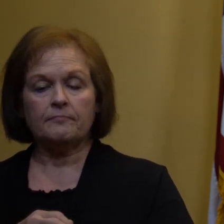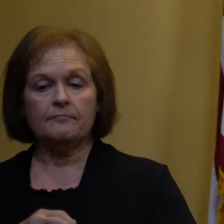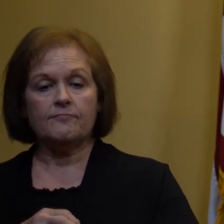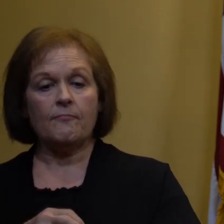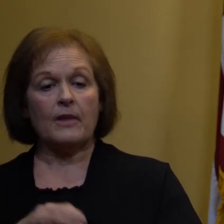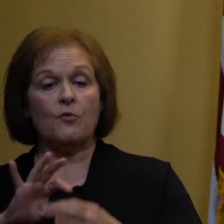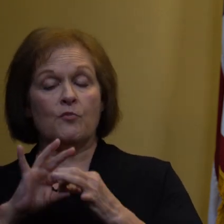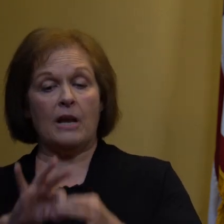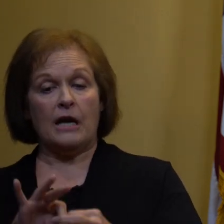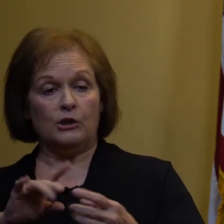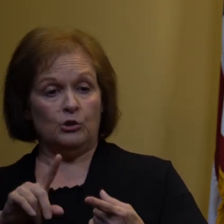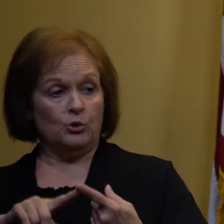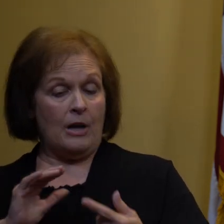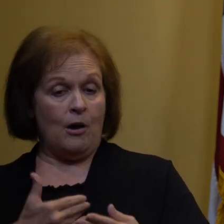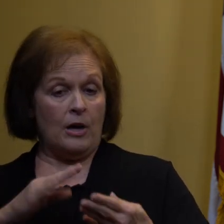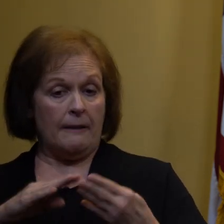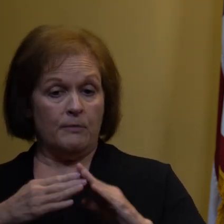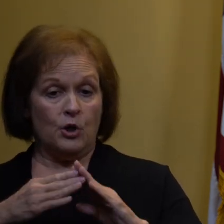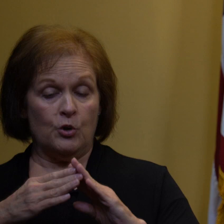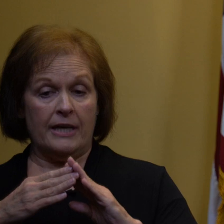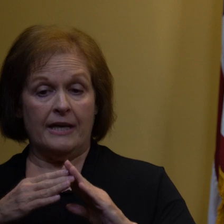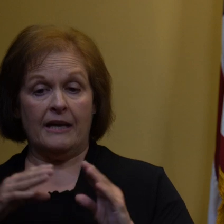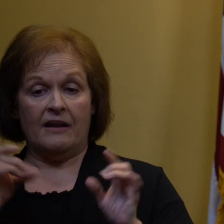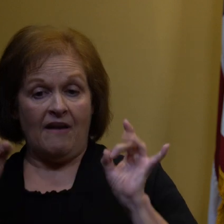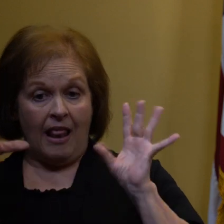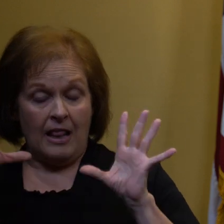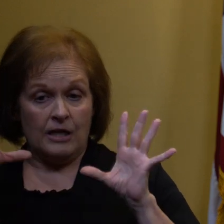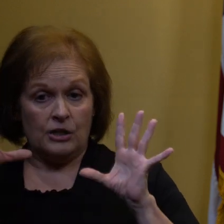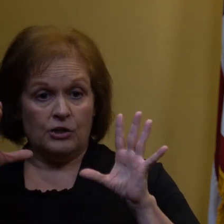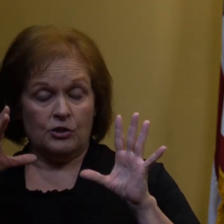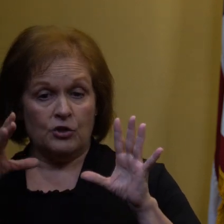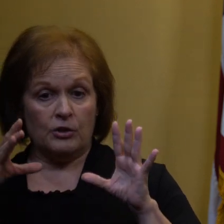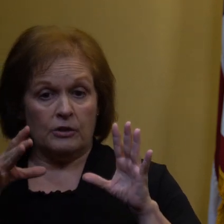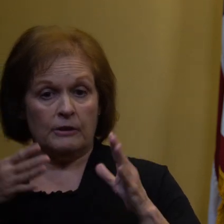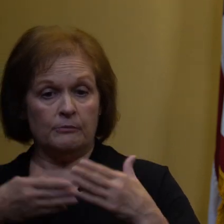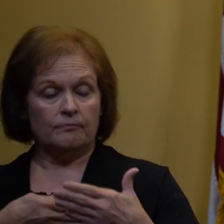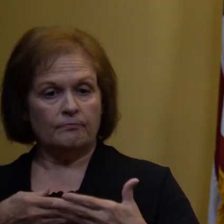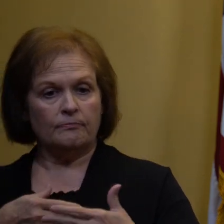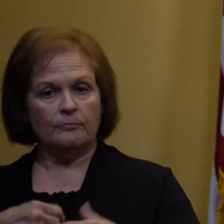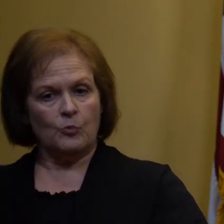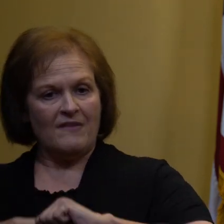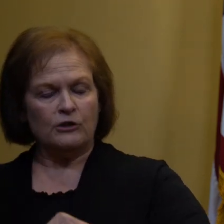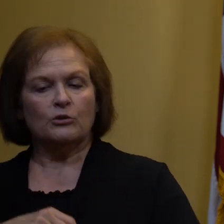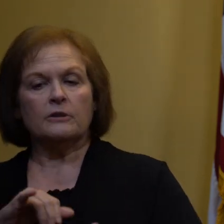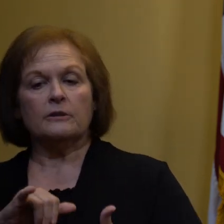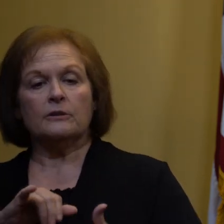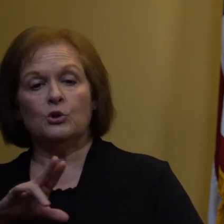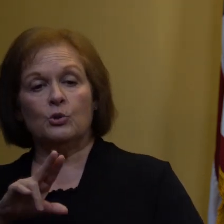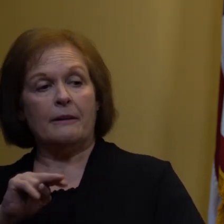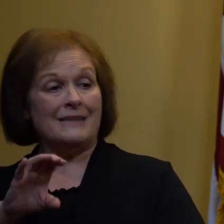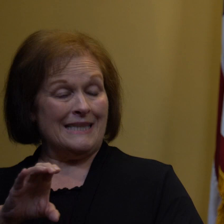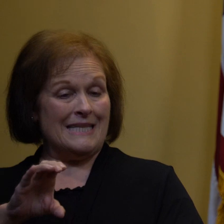as it relates to our community violence intervention and prevention program, partnering with UMC,